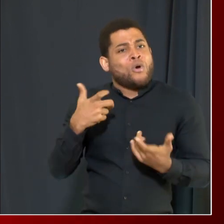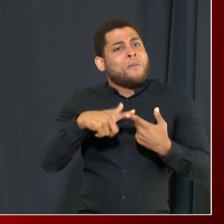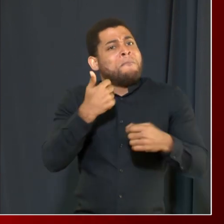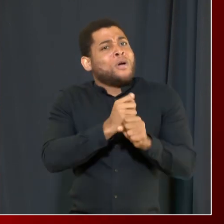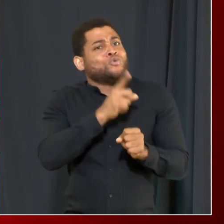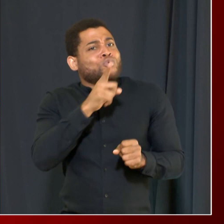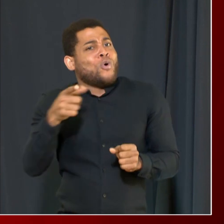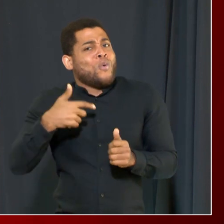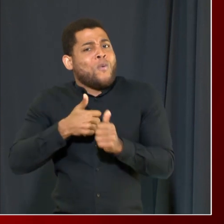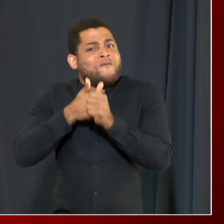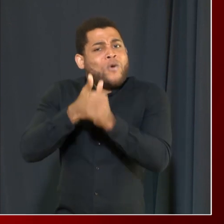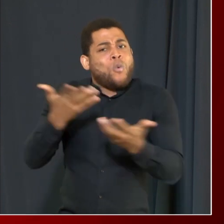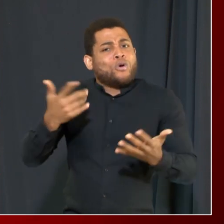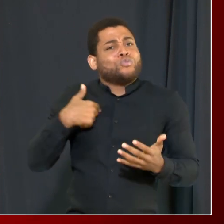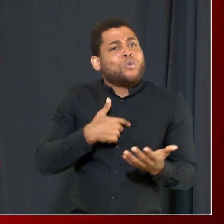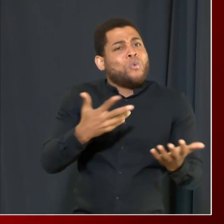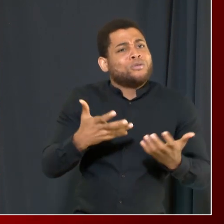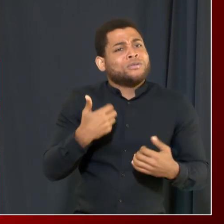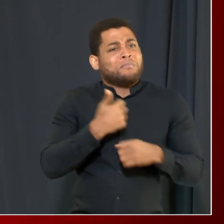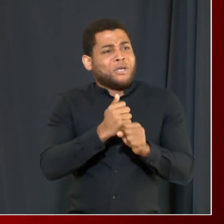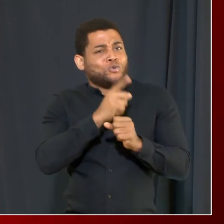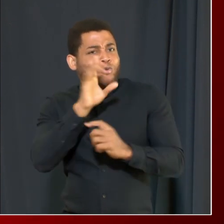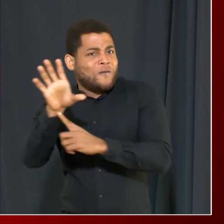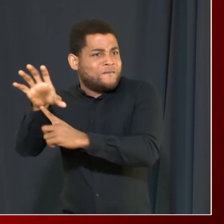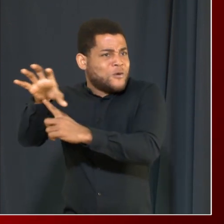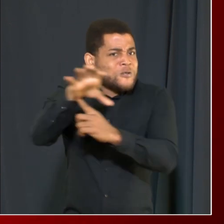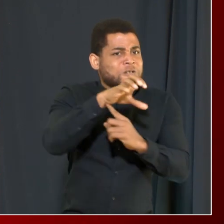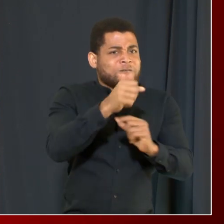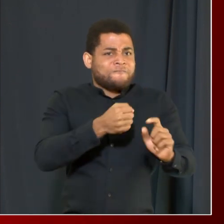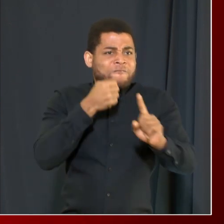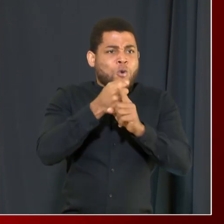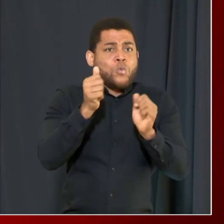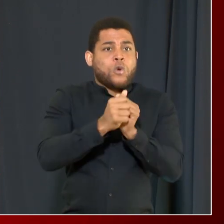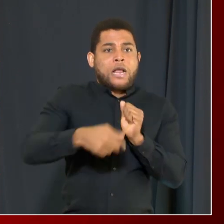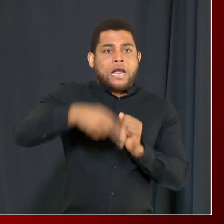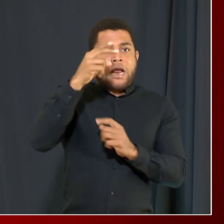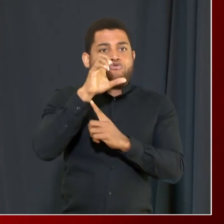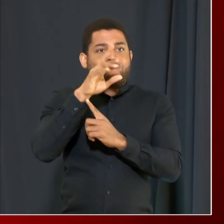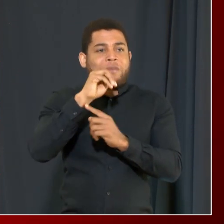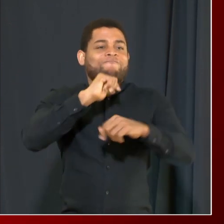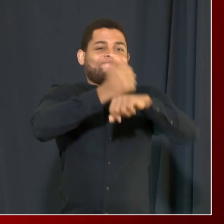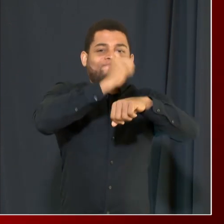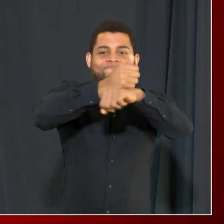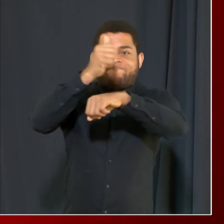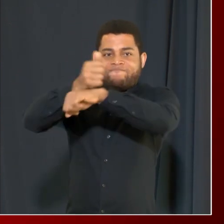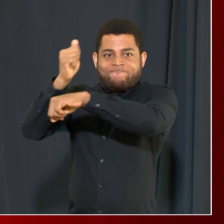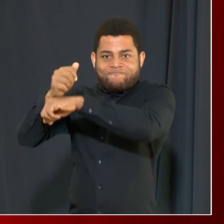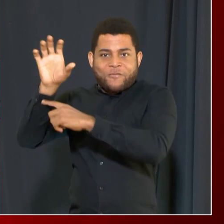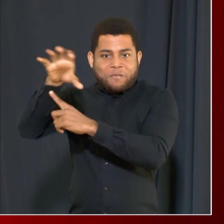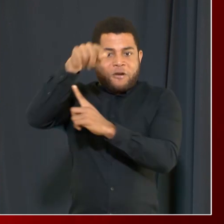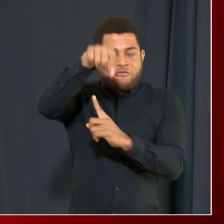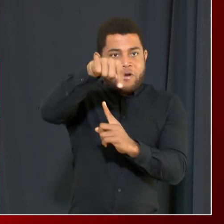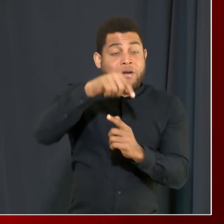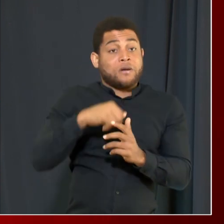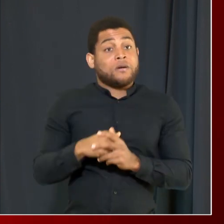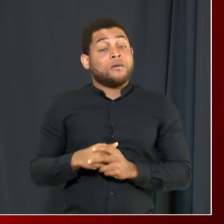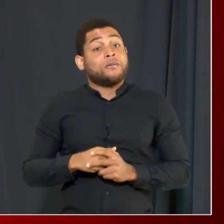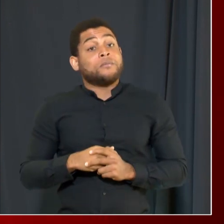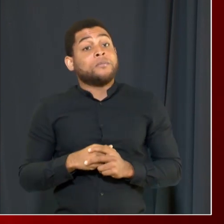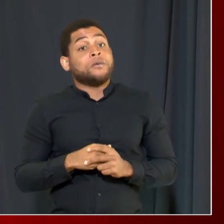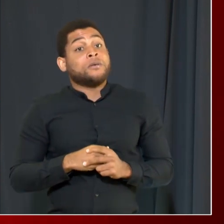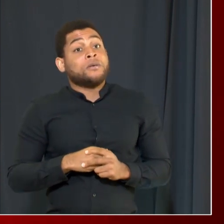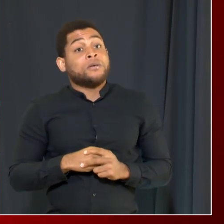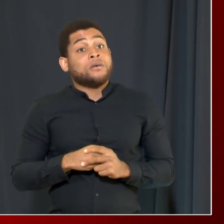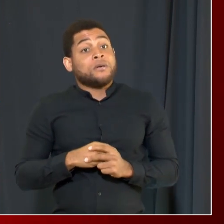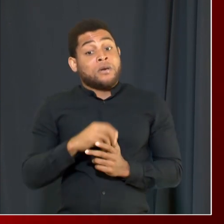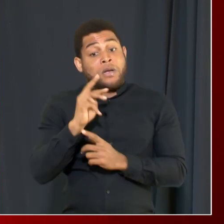some of the areas that are most impacted by high crime. As the community knows, The Metropolitan Police Department is working very